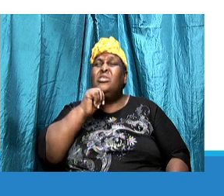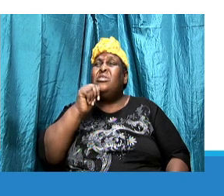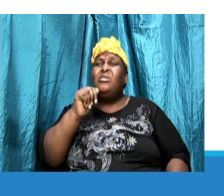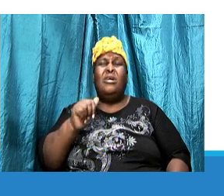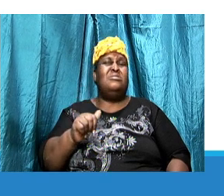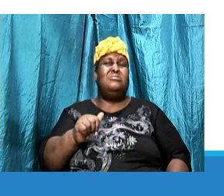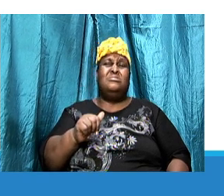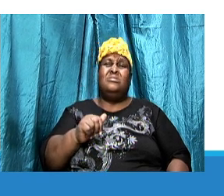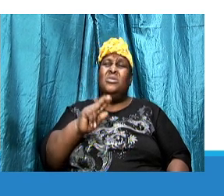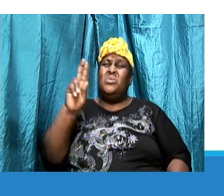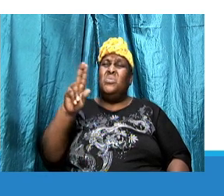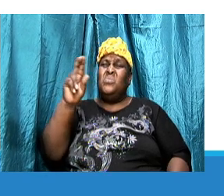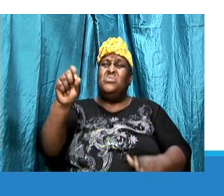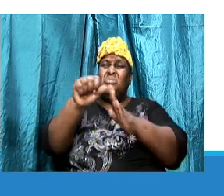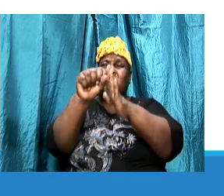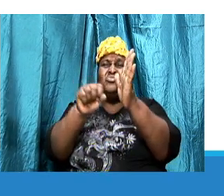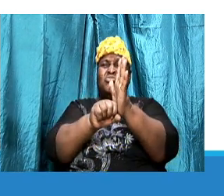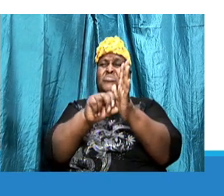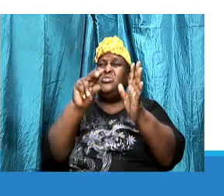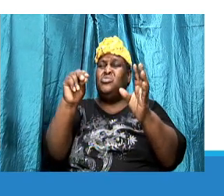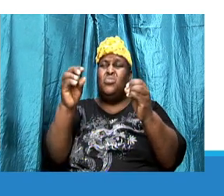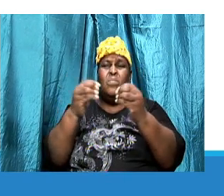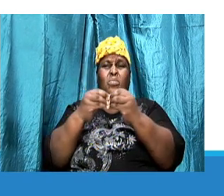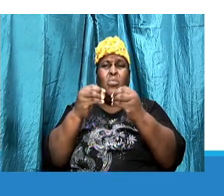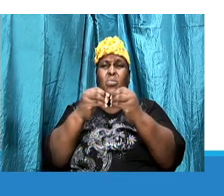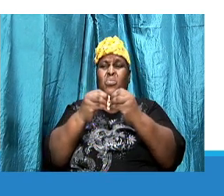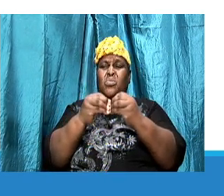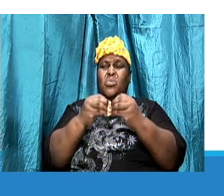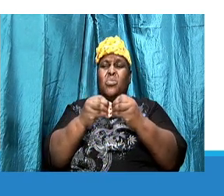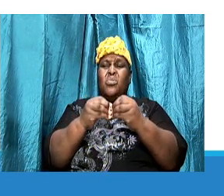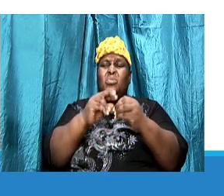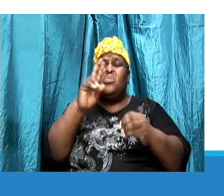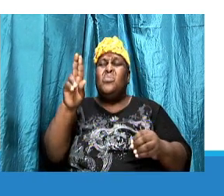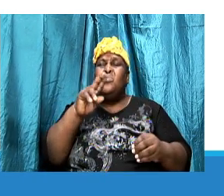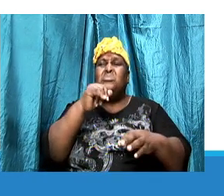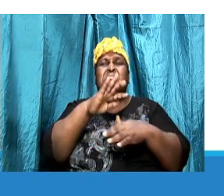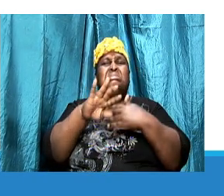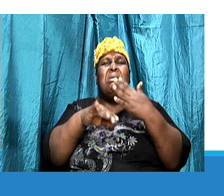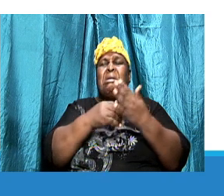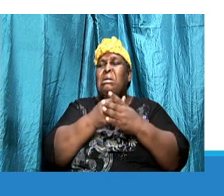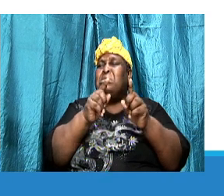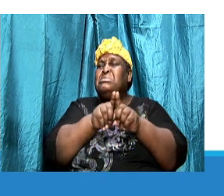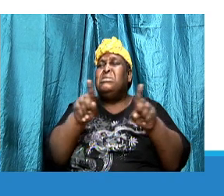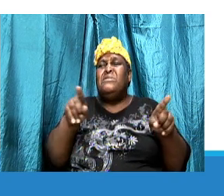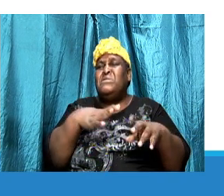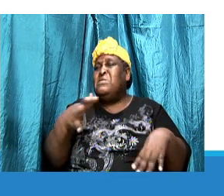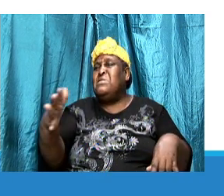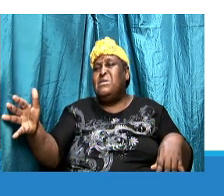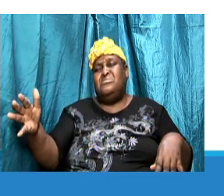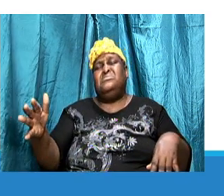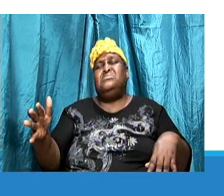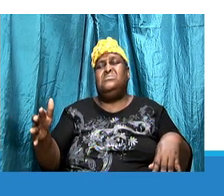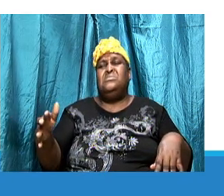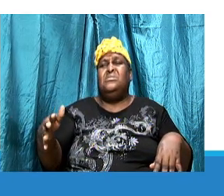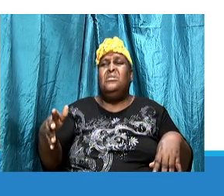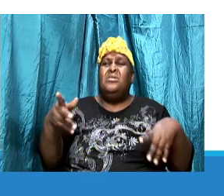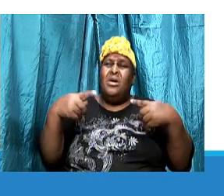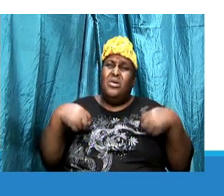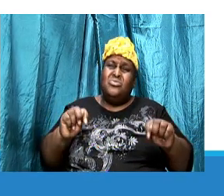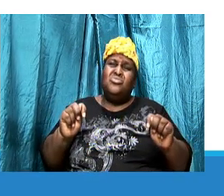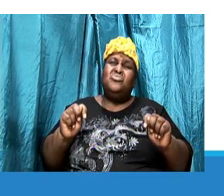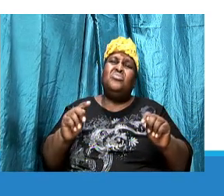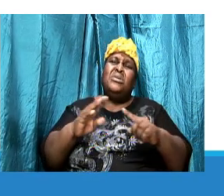anymore. They are using all manner of things. And they are just trying to